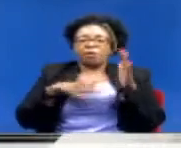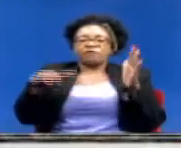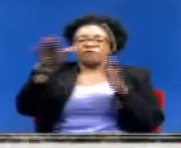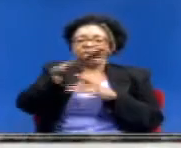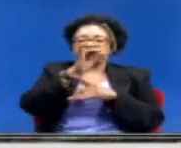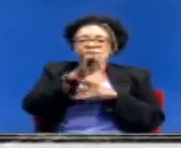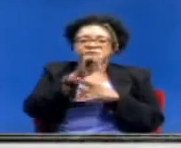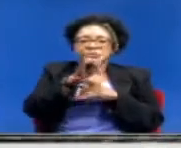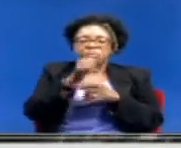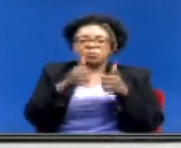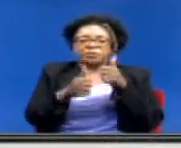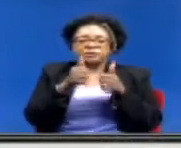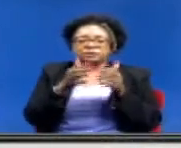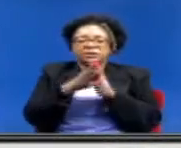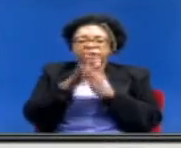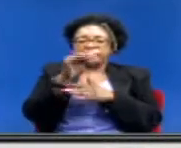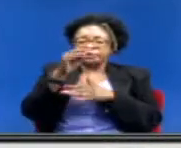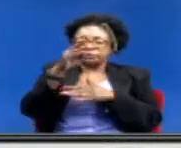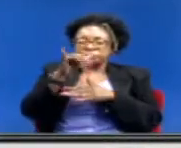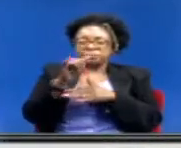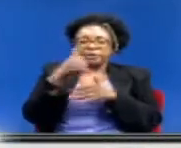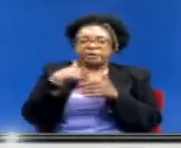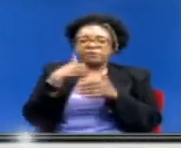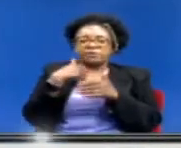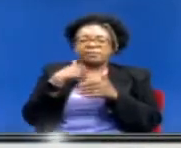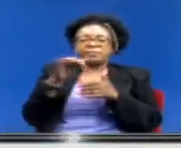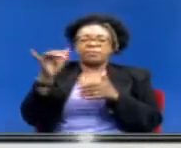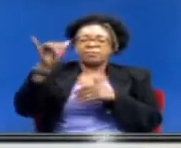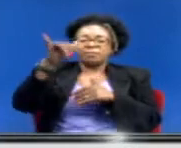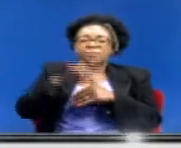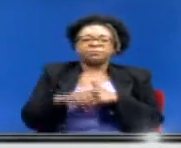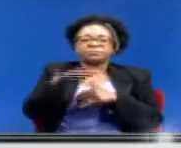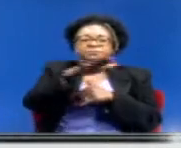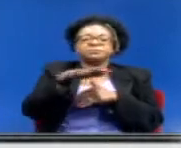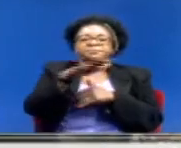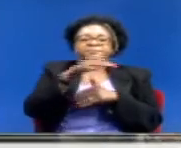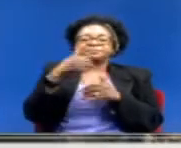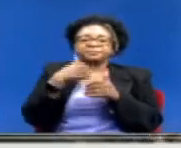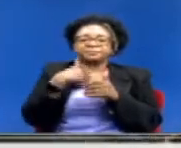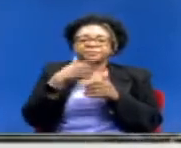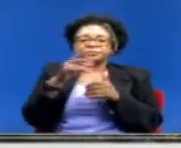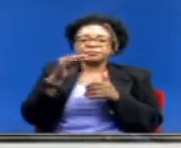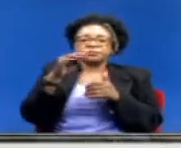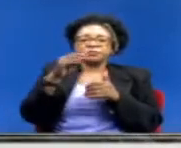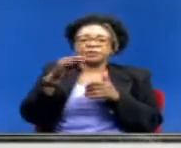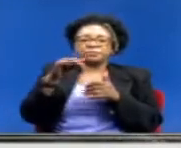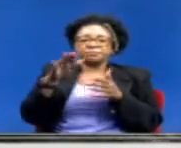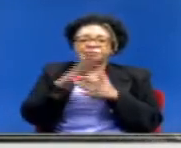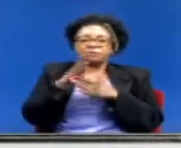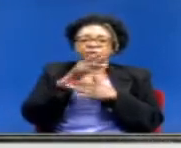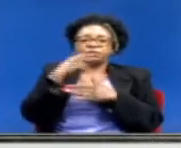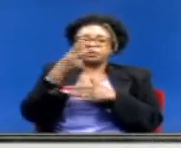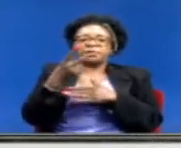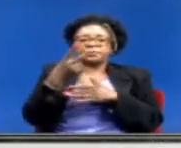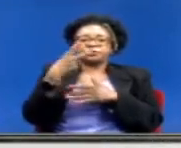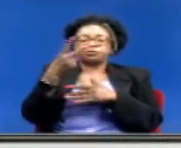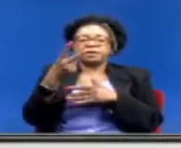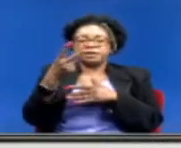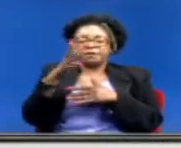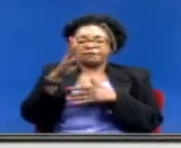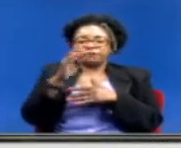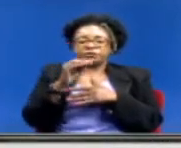with Lake Michelson being the designated landing area, recording astounding speeds ranging between 200 to 240